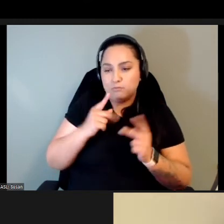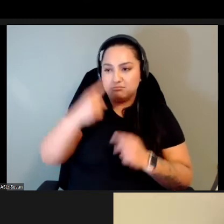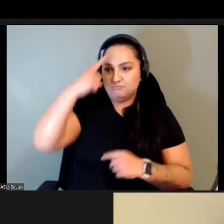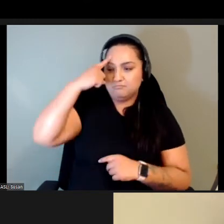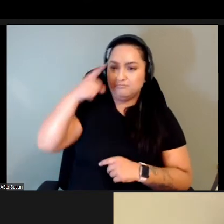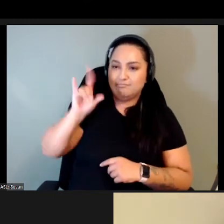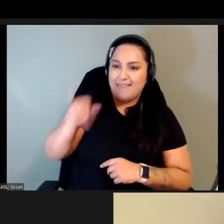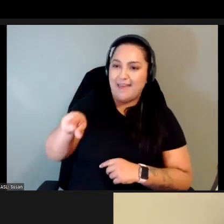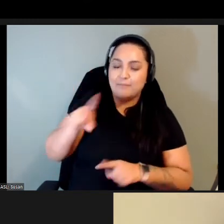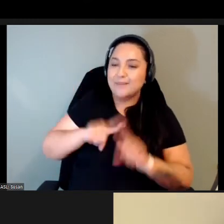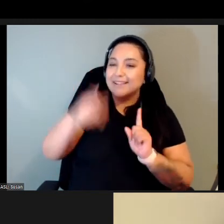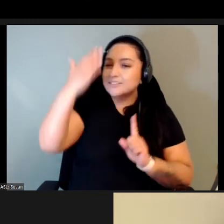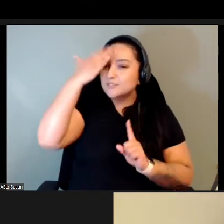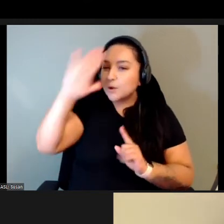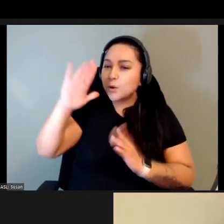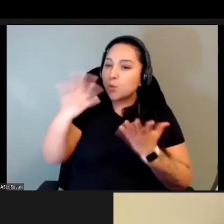like